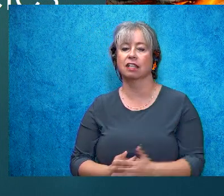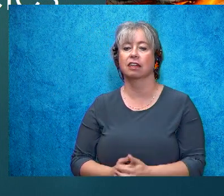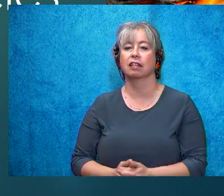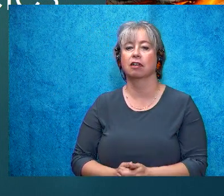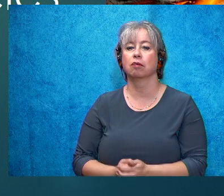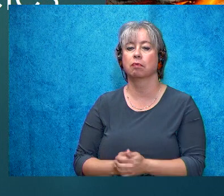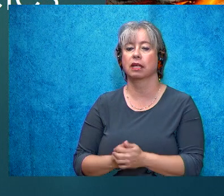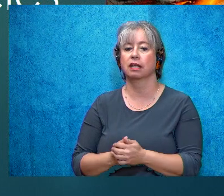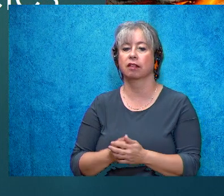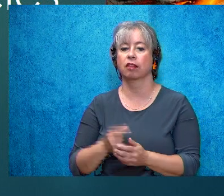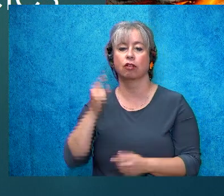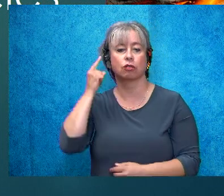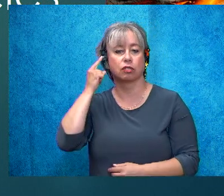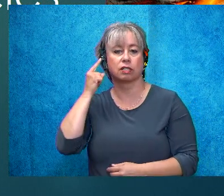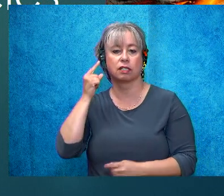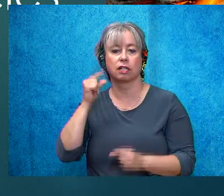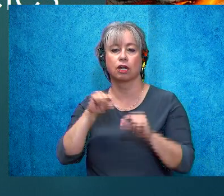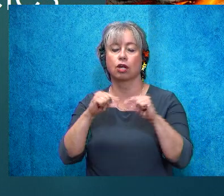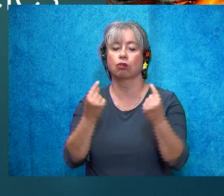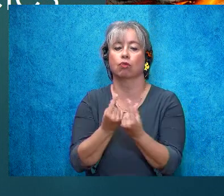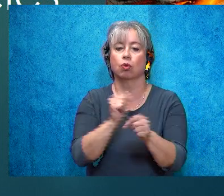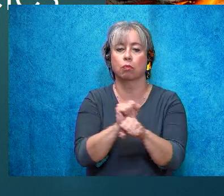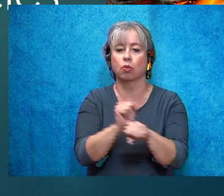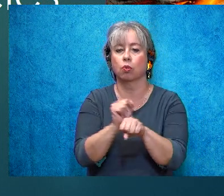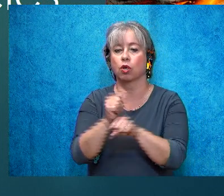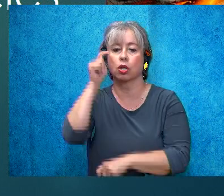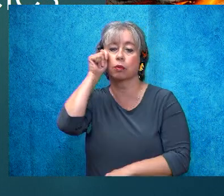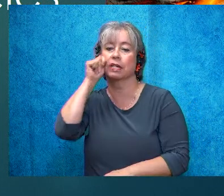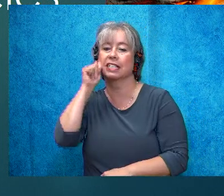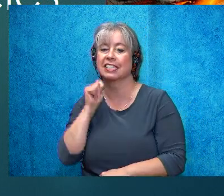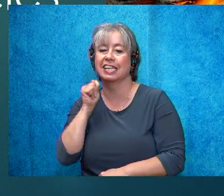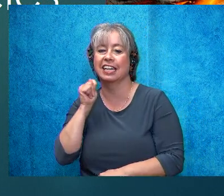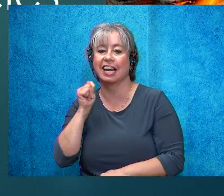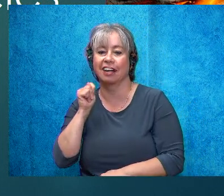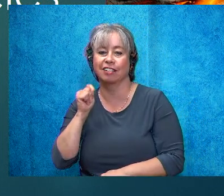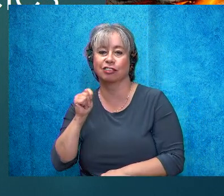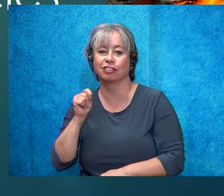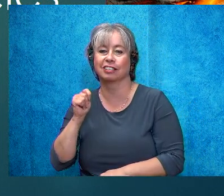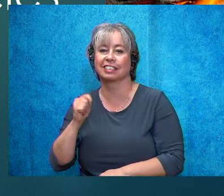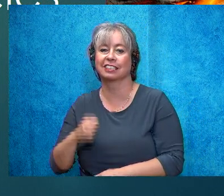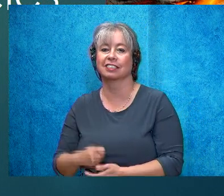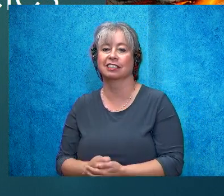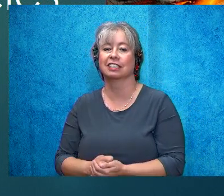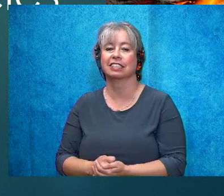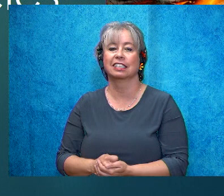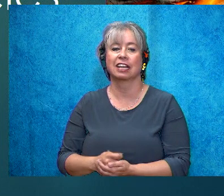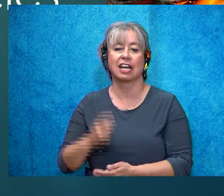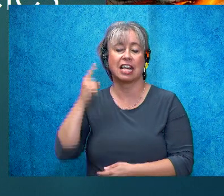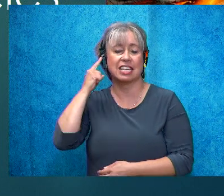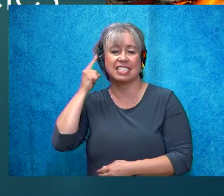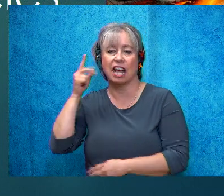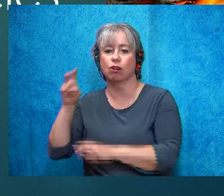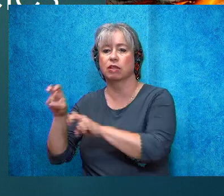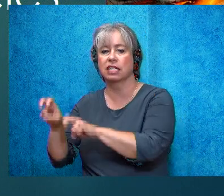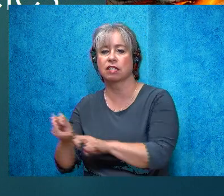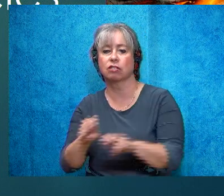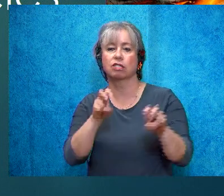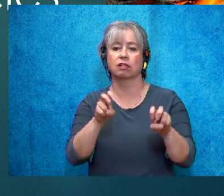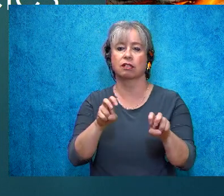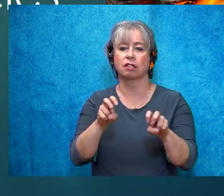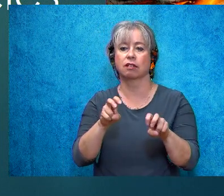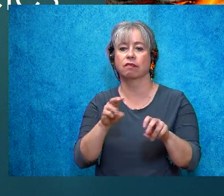group work all day long. Sound is created, or sound is transferred by vibrating